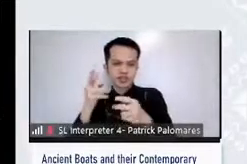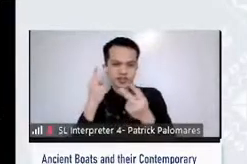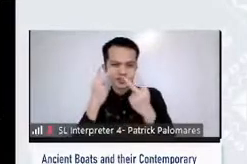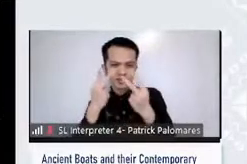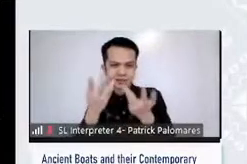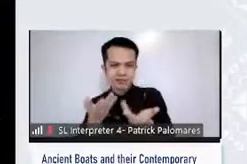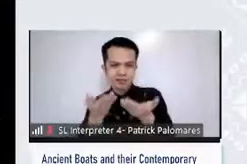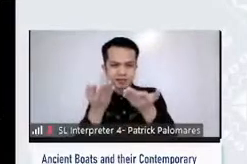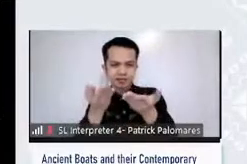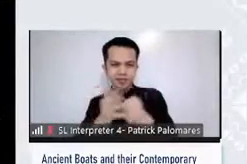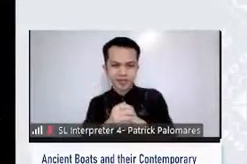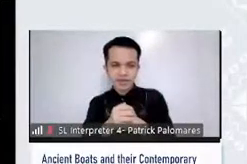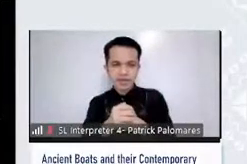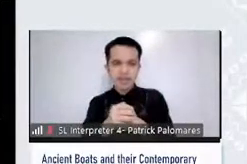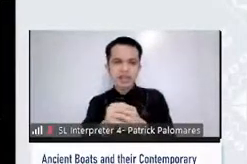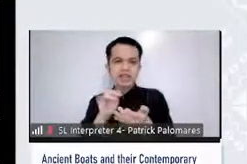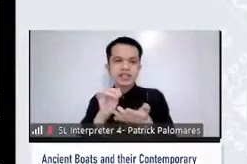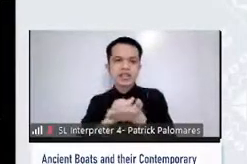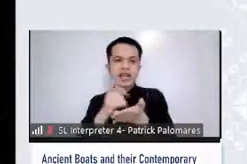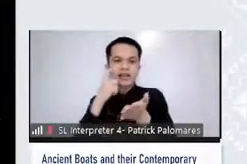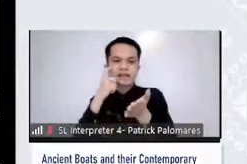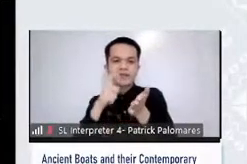This is the distinguishing feature of this boat.